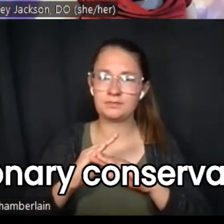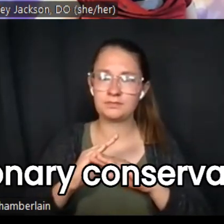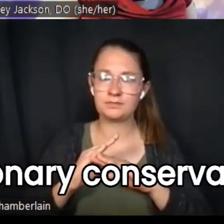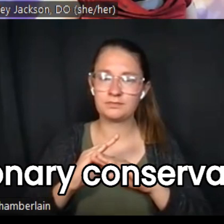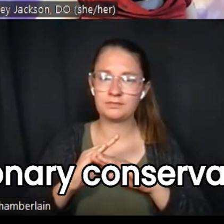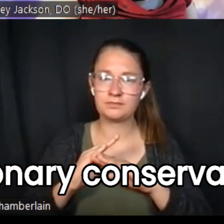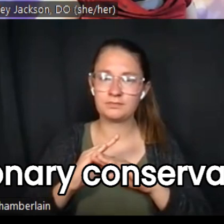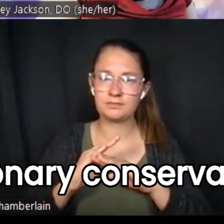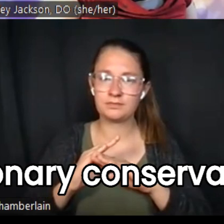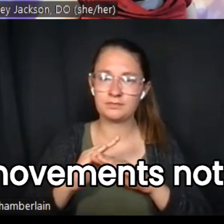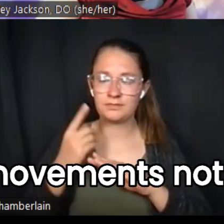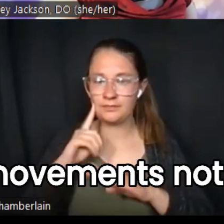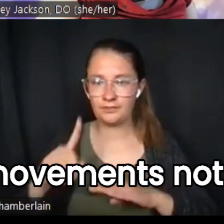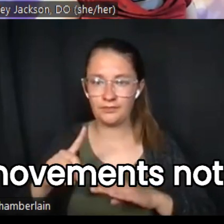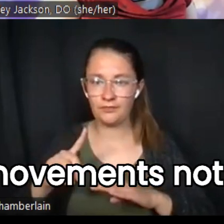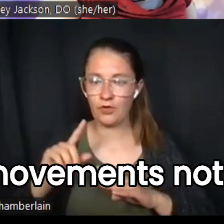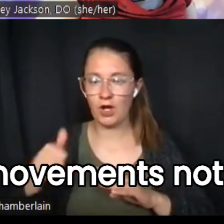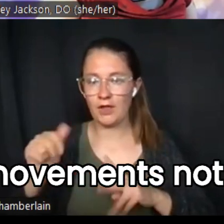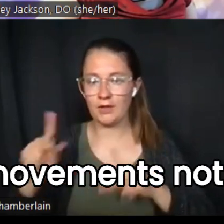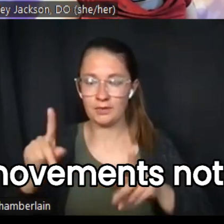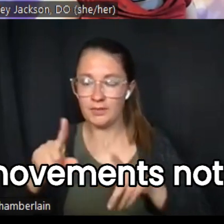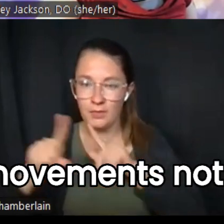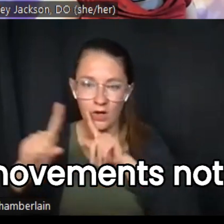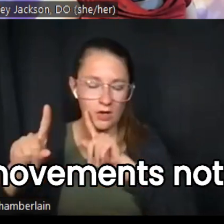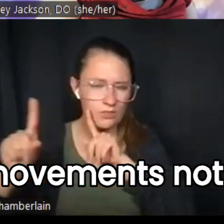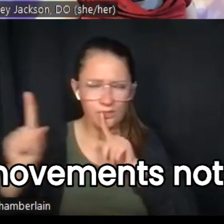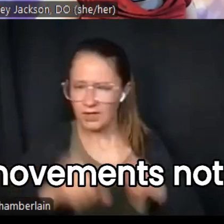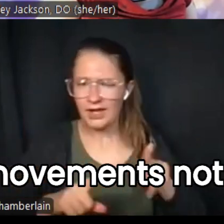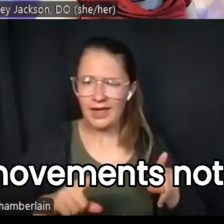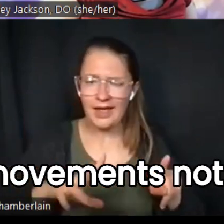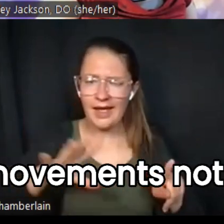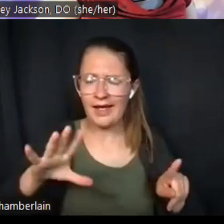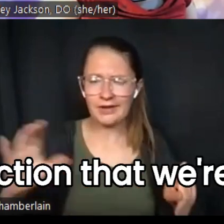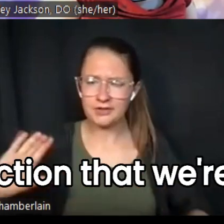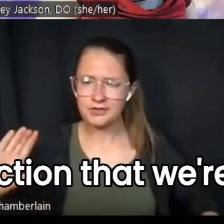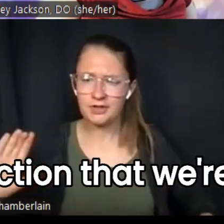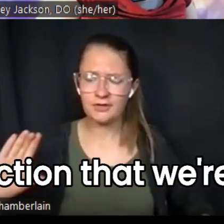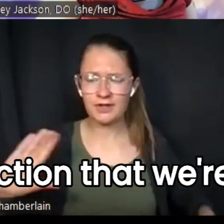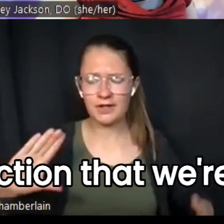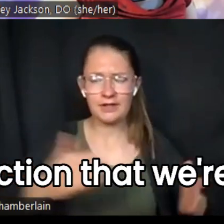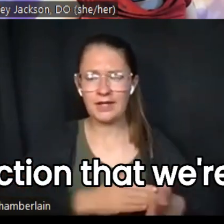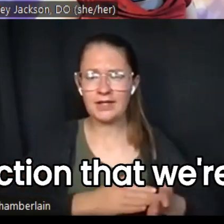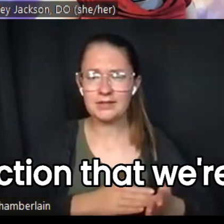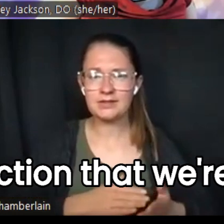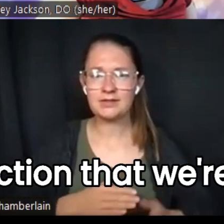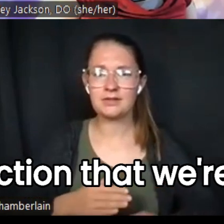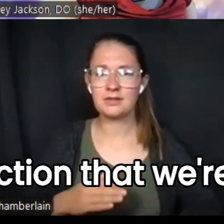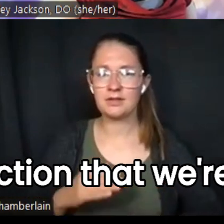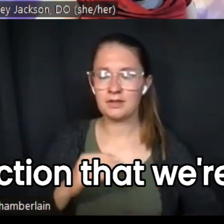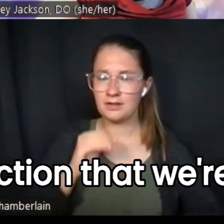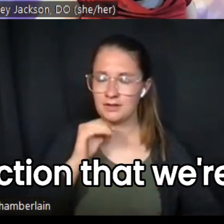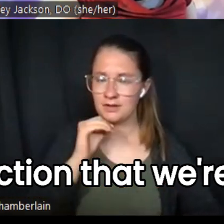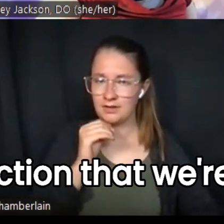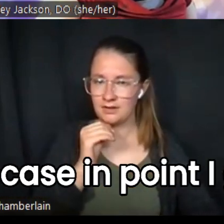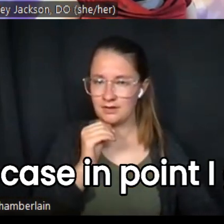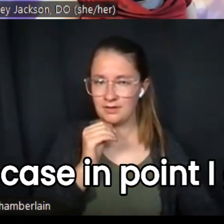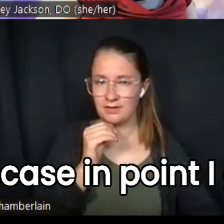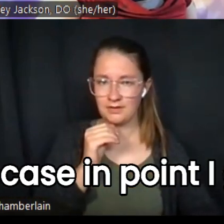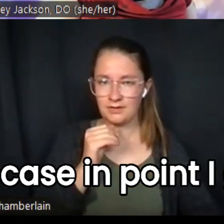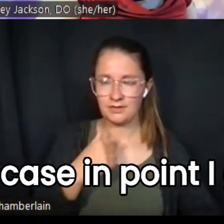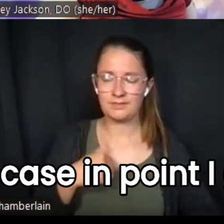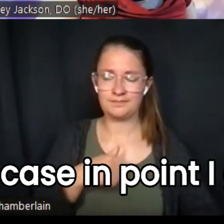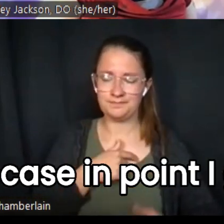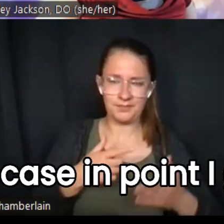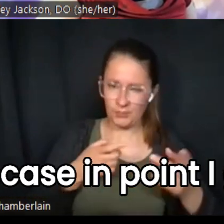reactionary conservative backlash and movements, not just this like reaction that we're sort of dealing